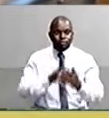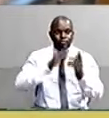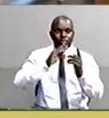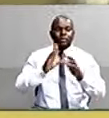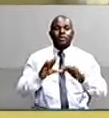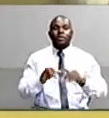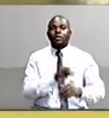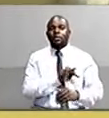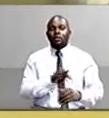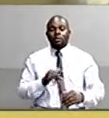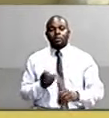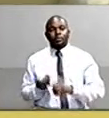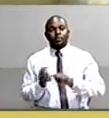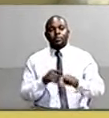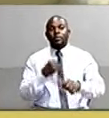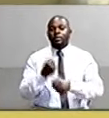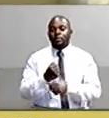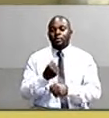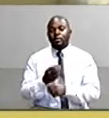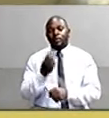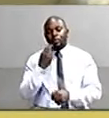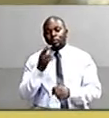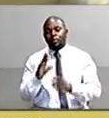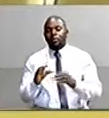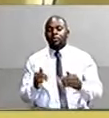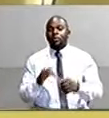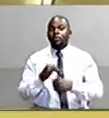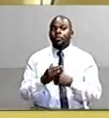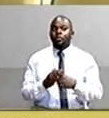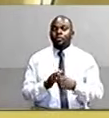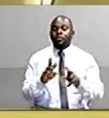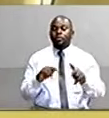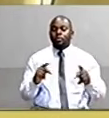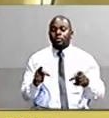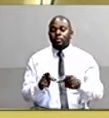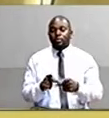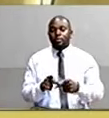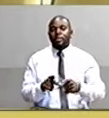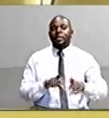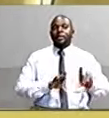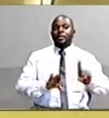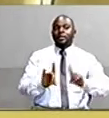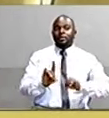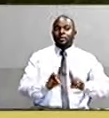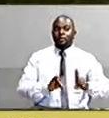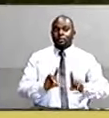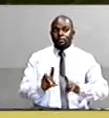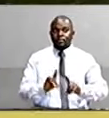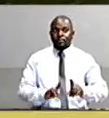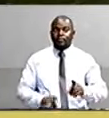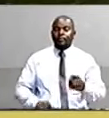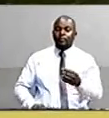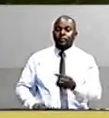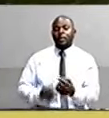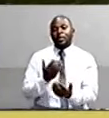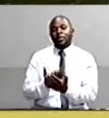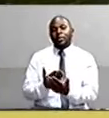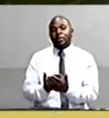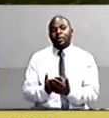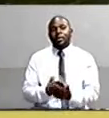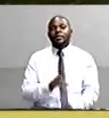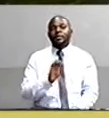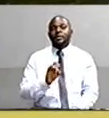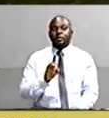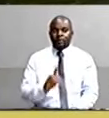to the task they were given to ensure that they make the position of the executive director right. We urge the ED to